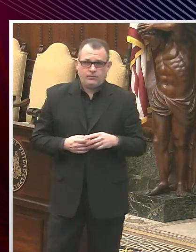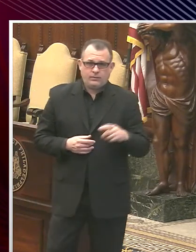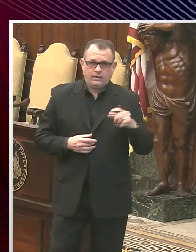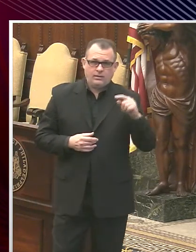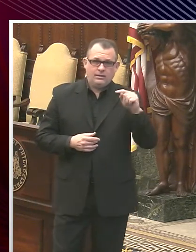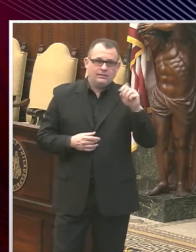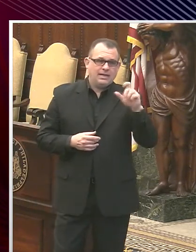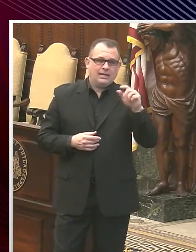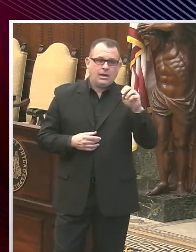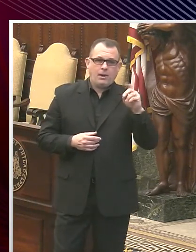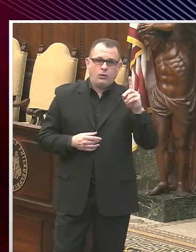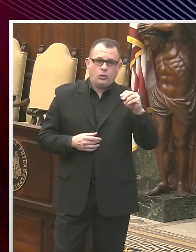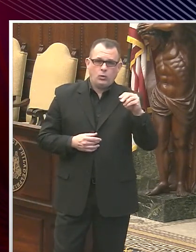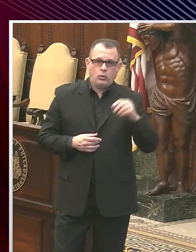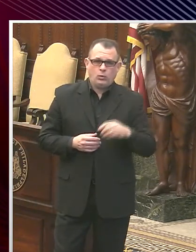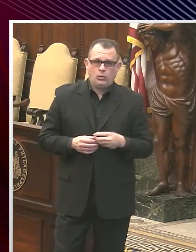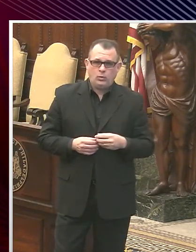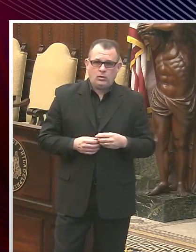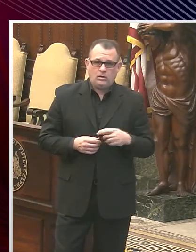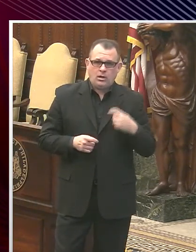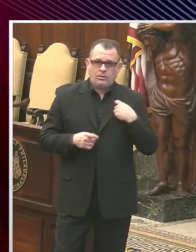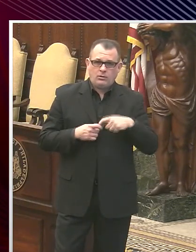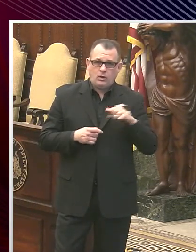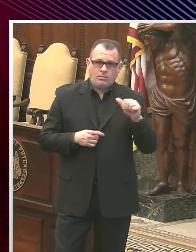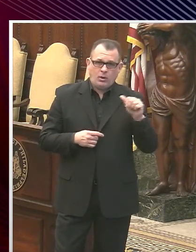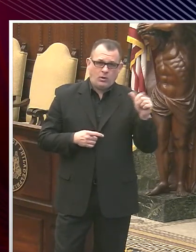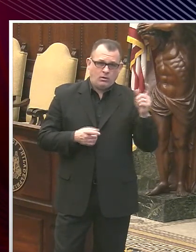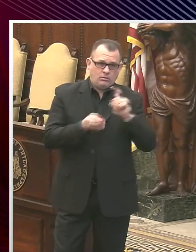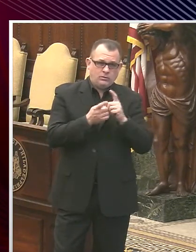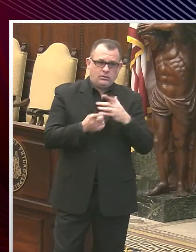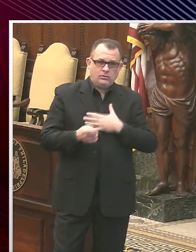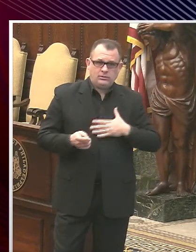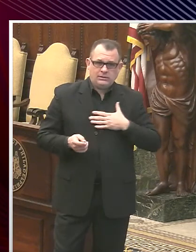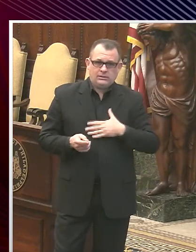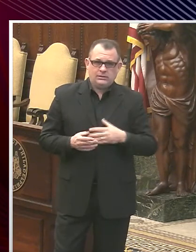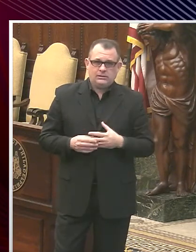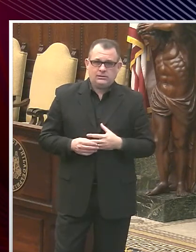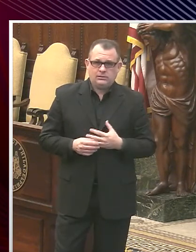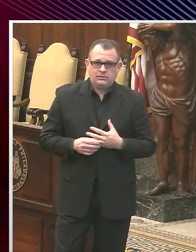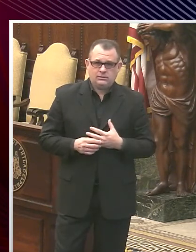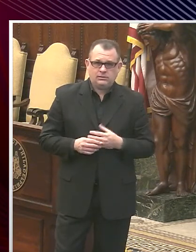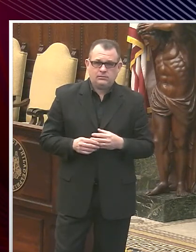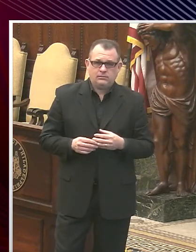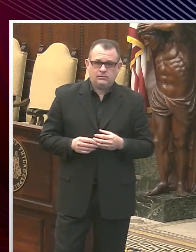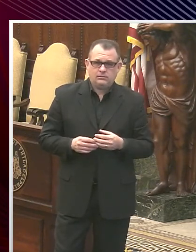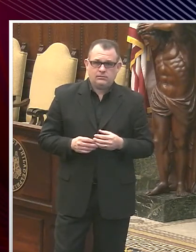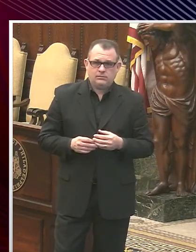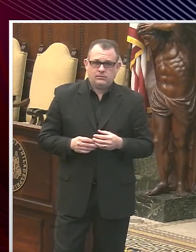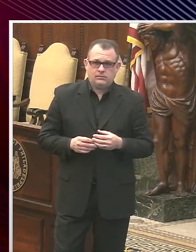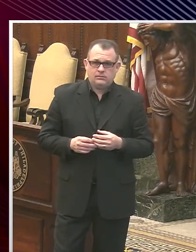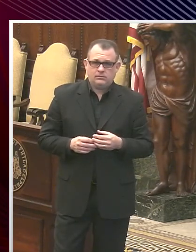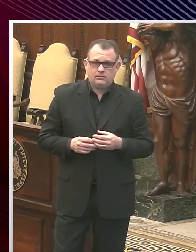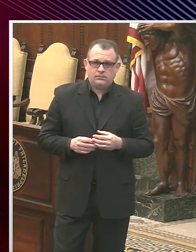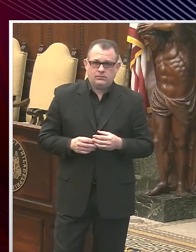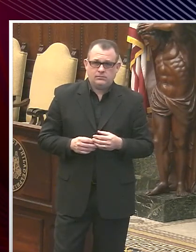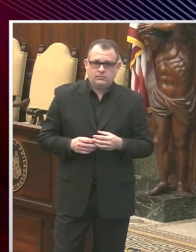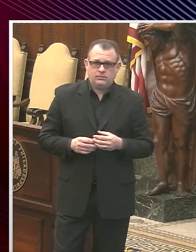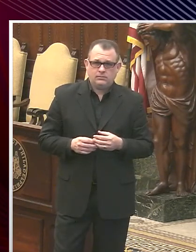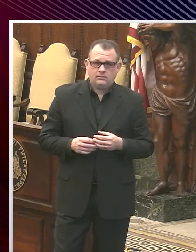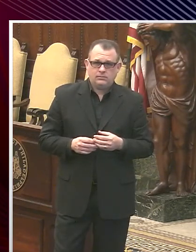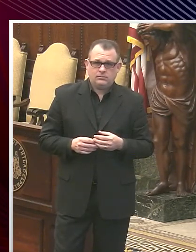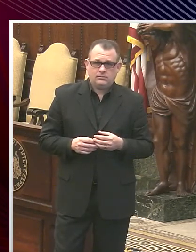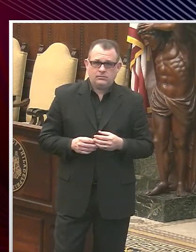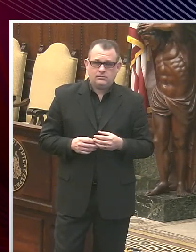Hello there. If Armando can help me translate these questions. Armando, se informó que la